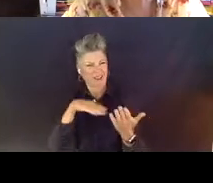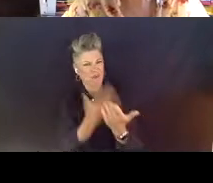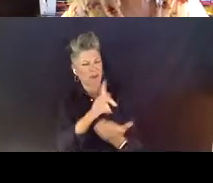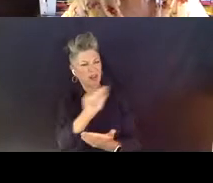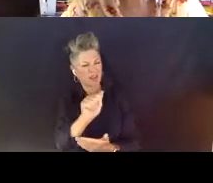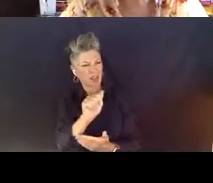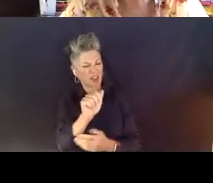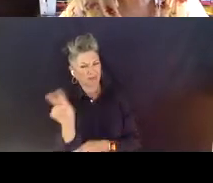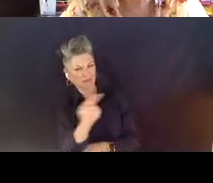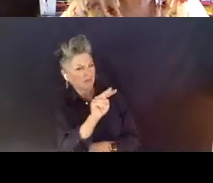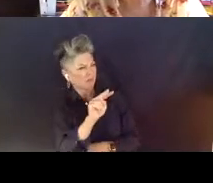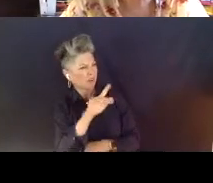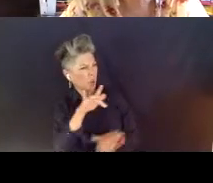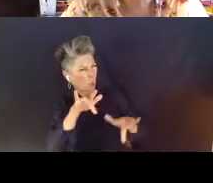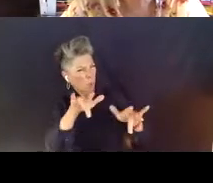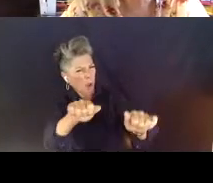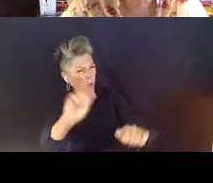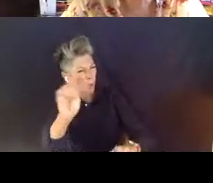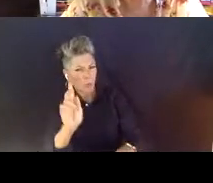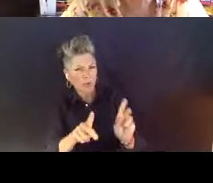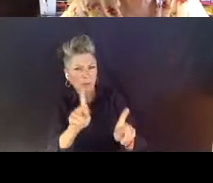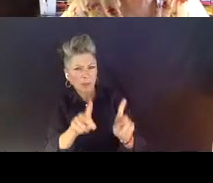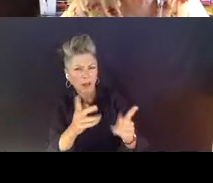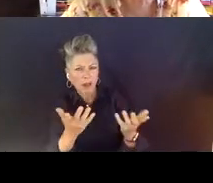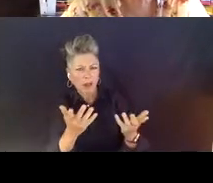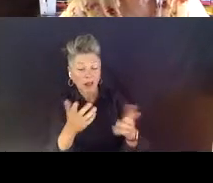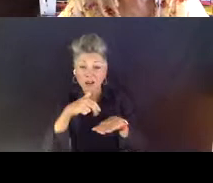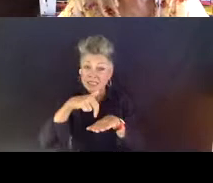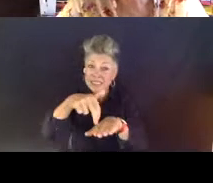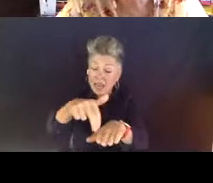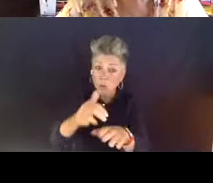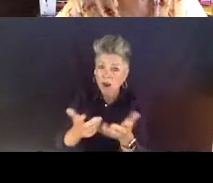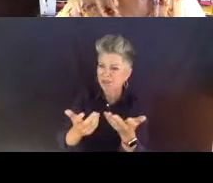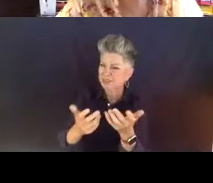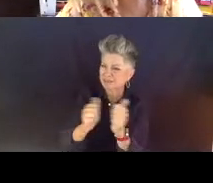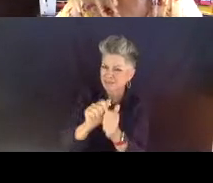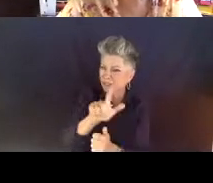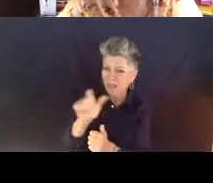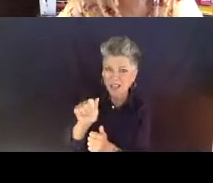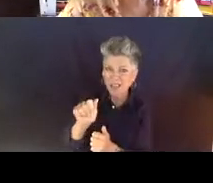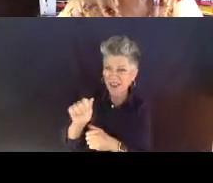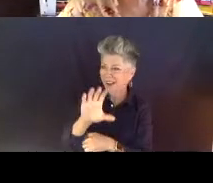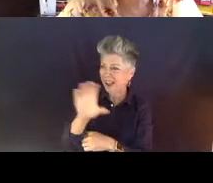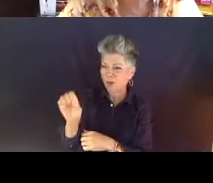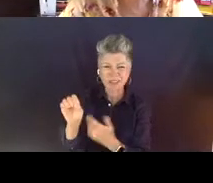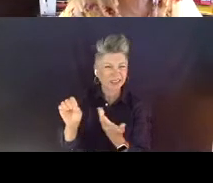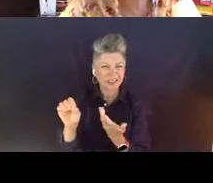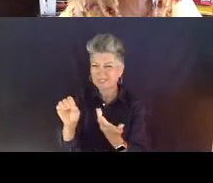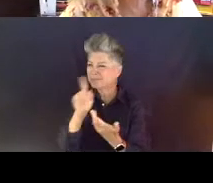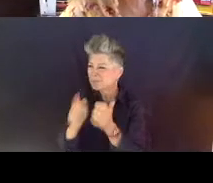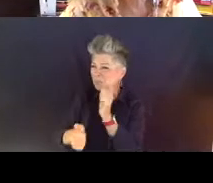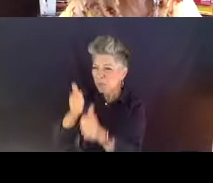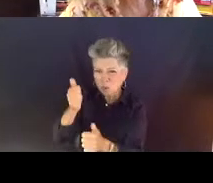Angeles? Sidewalks in most parts of Los Angeles County, with a few notable exceptions, were mostly